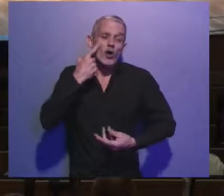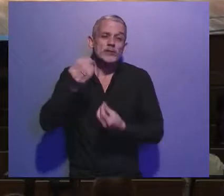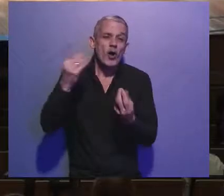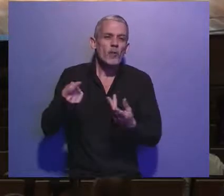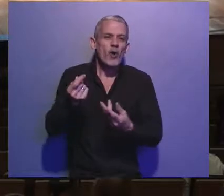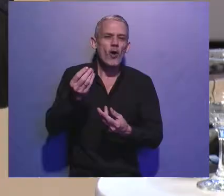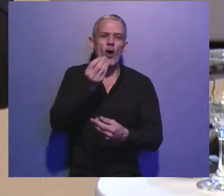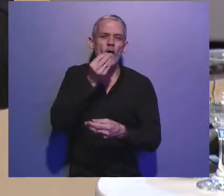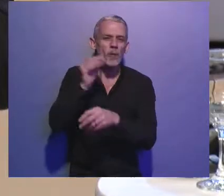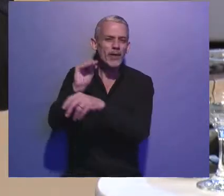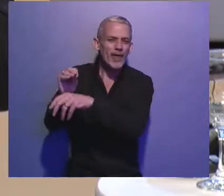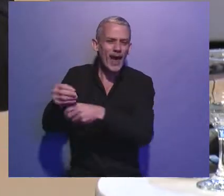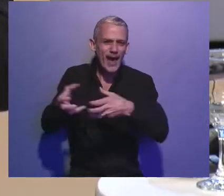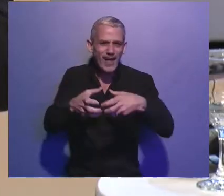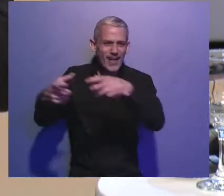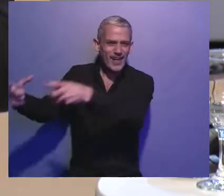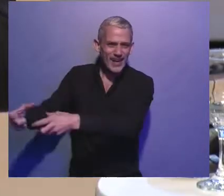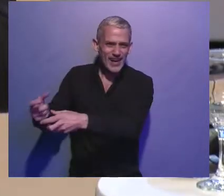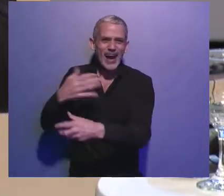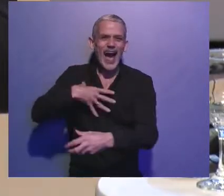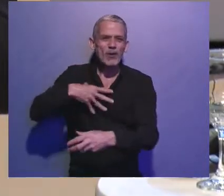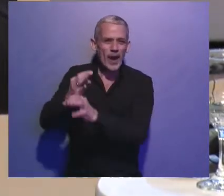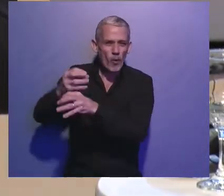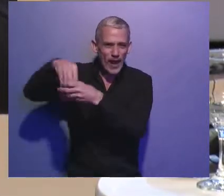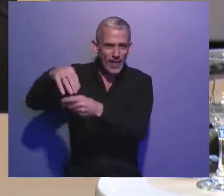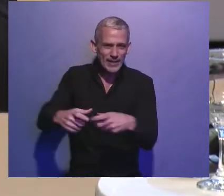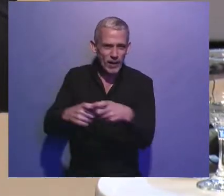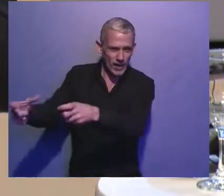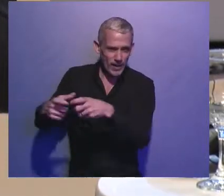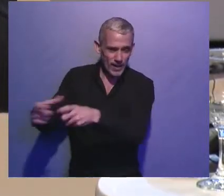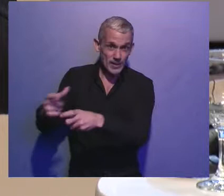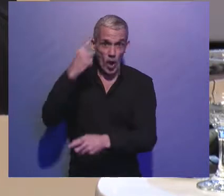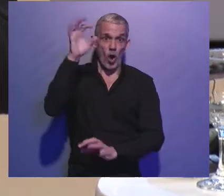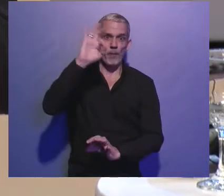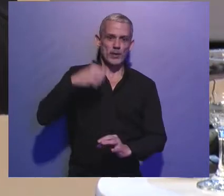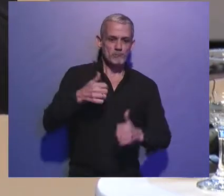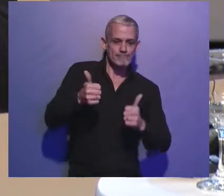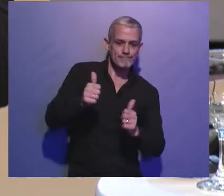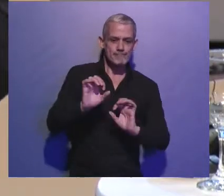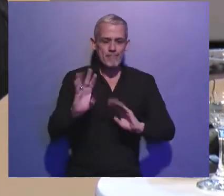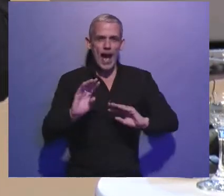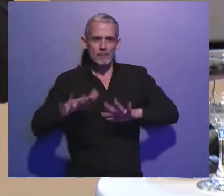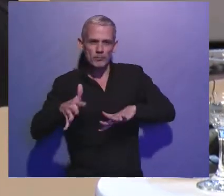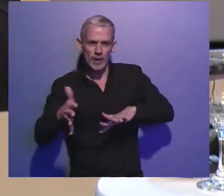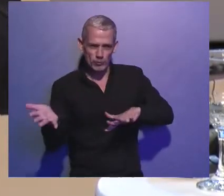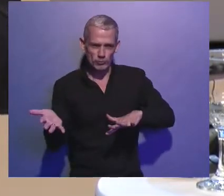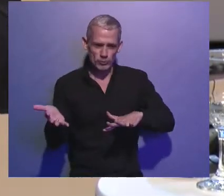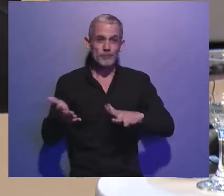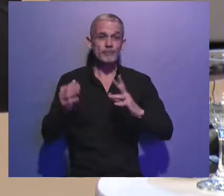wish to address the creation of CIGA, which is the Interdepartmental Open Government Committee,